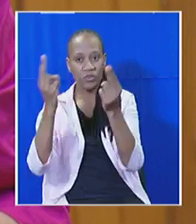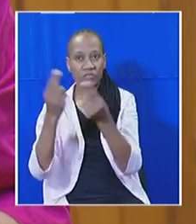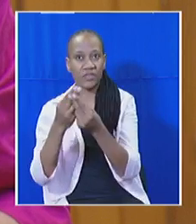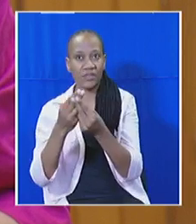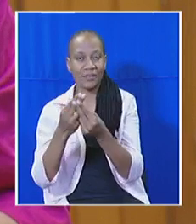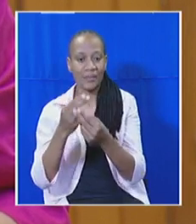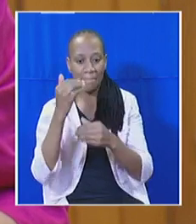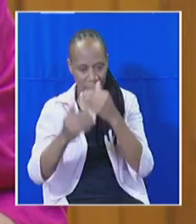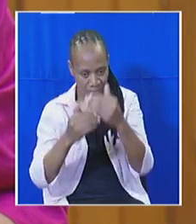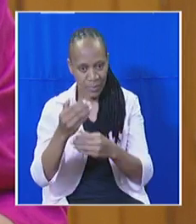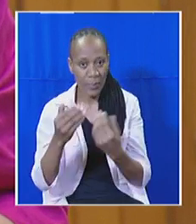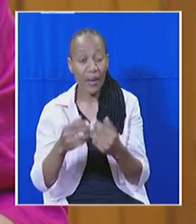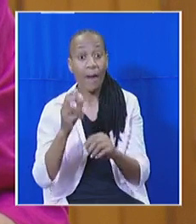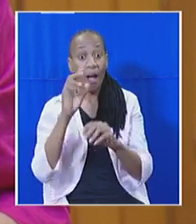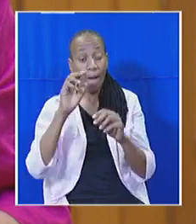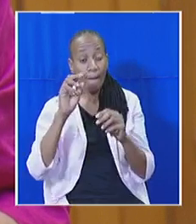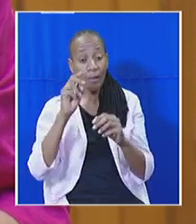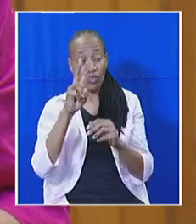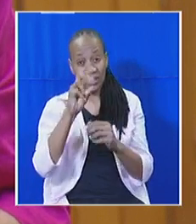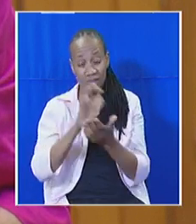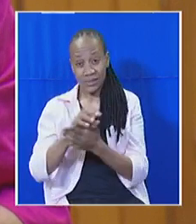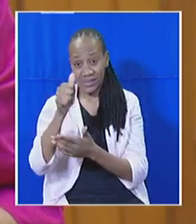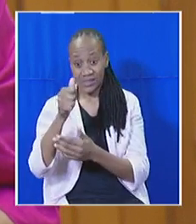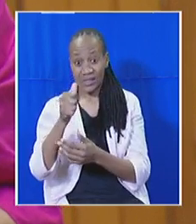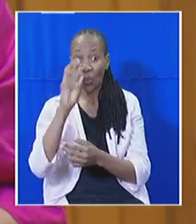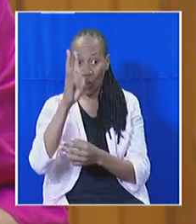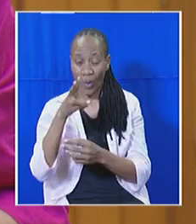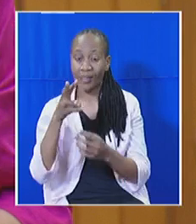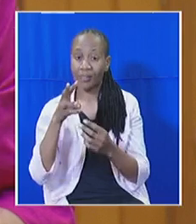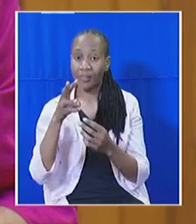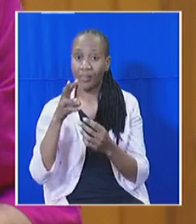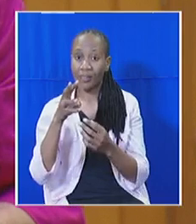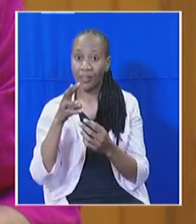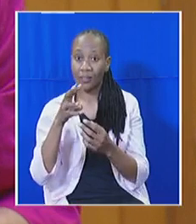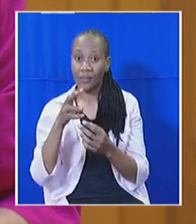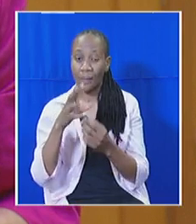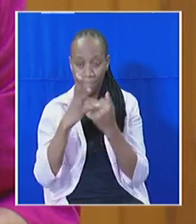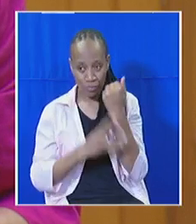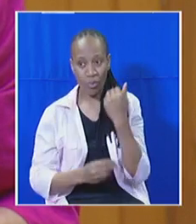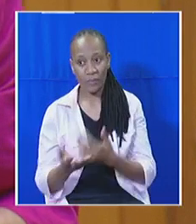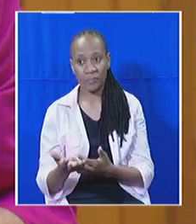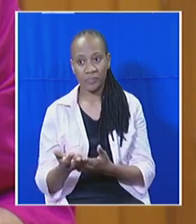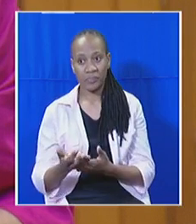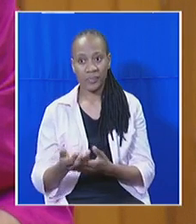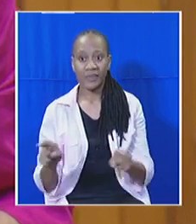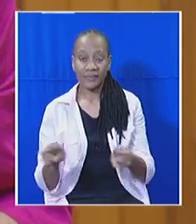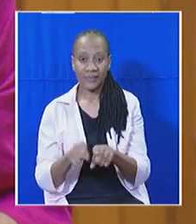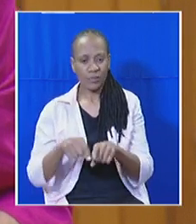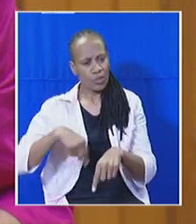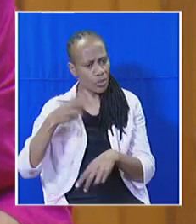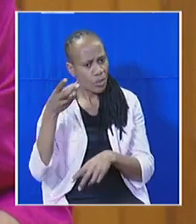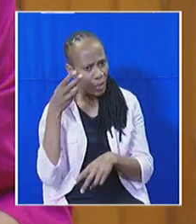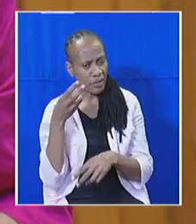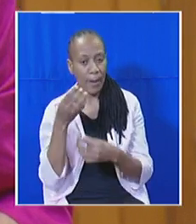going bankrupt in early 2016 as a result of the fees freeze. We were also told that you would be taking this